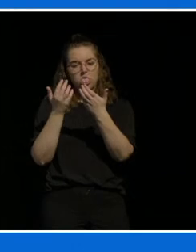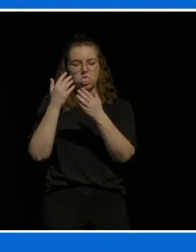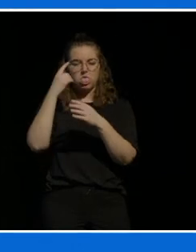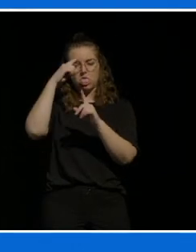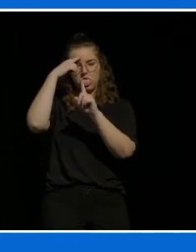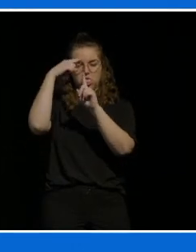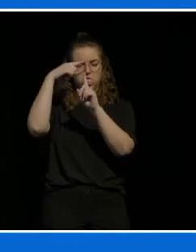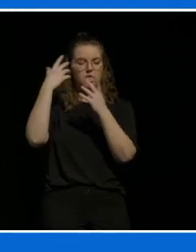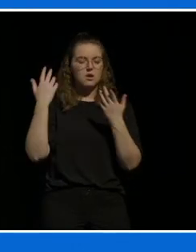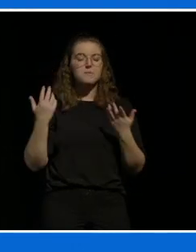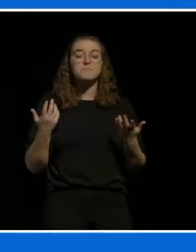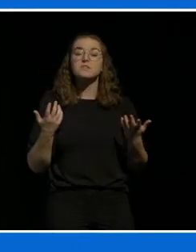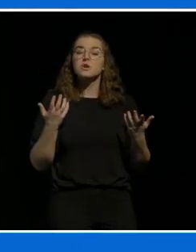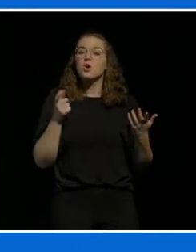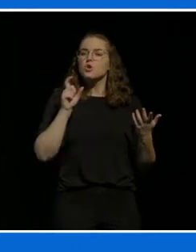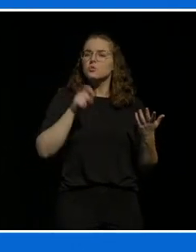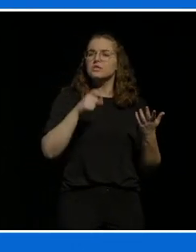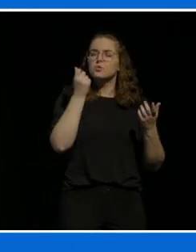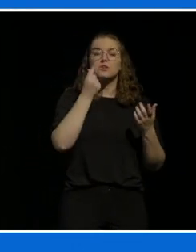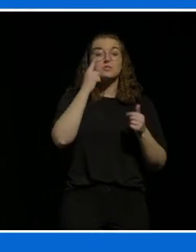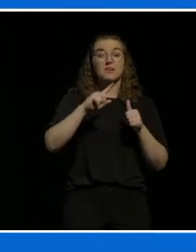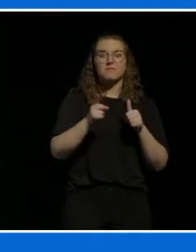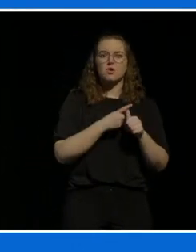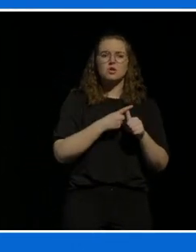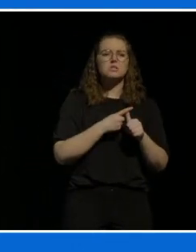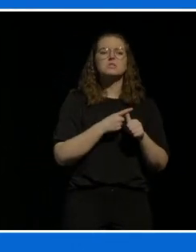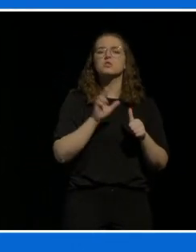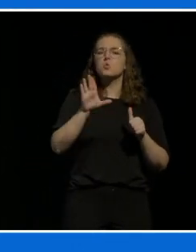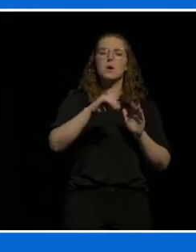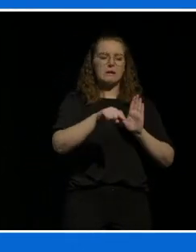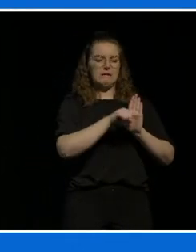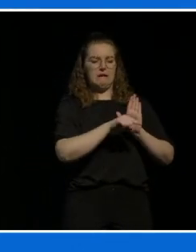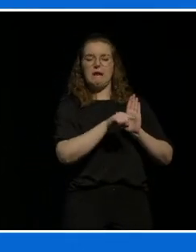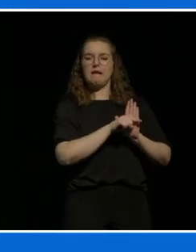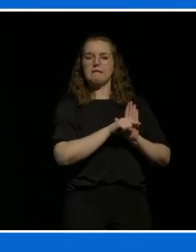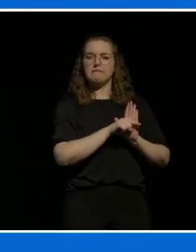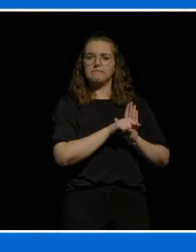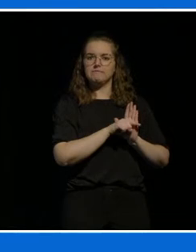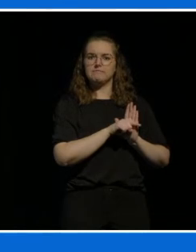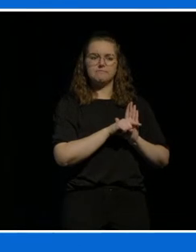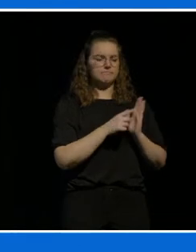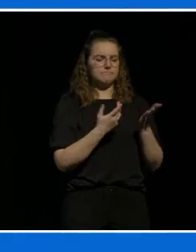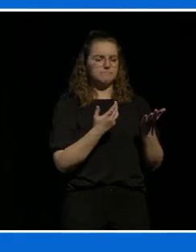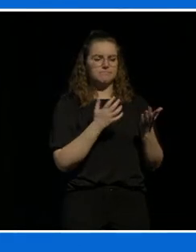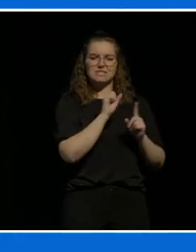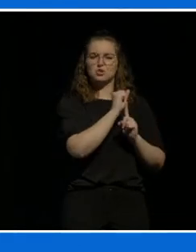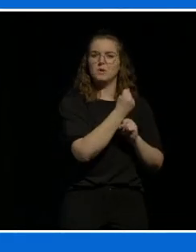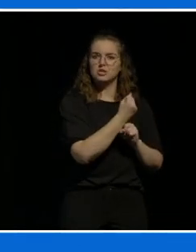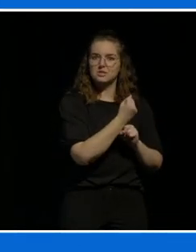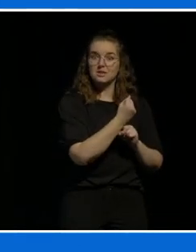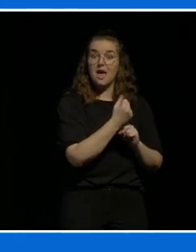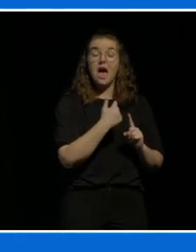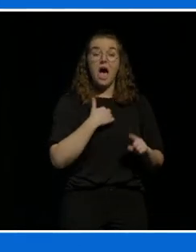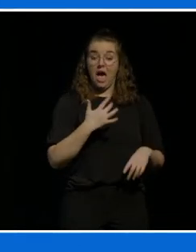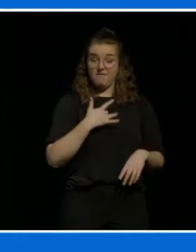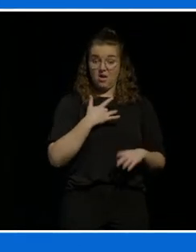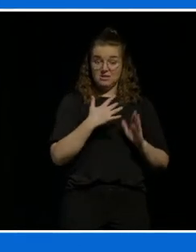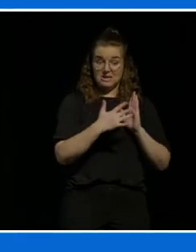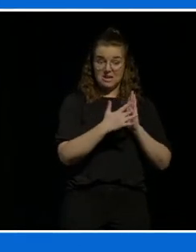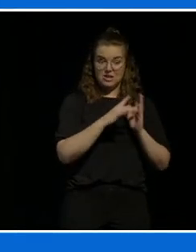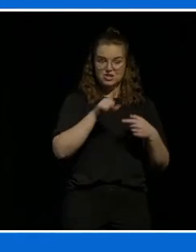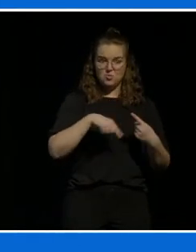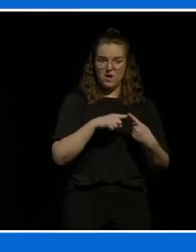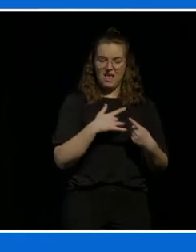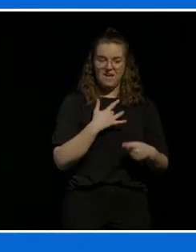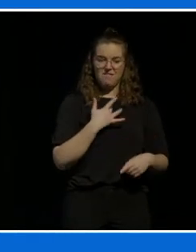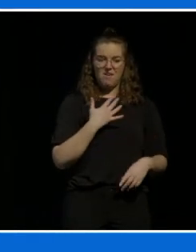to understand what your pitfalls are. And what I learned in that space was that But I used technology when I felt less than. I used technology when I